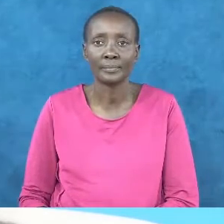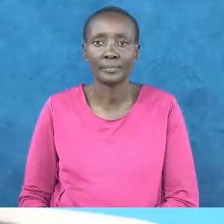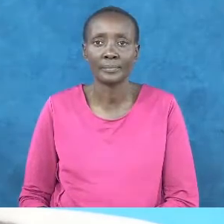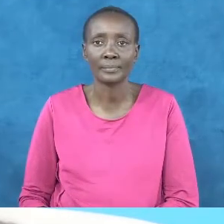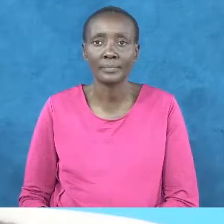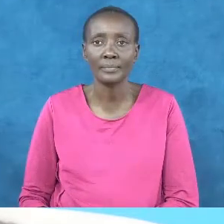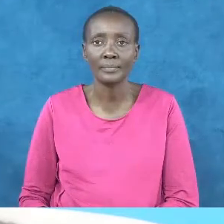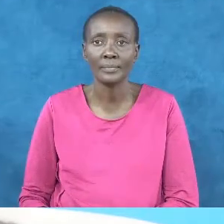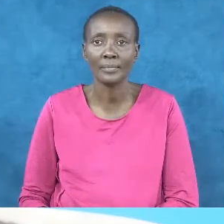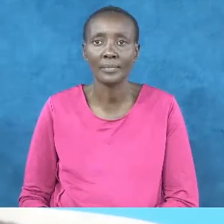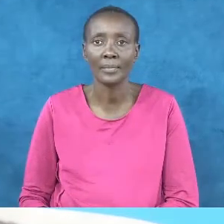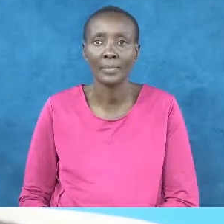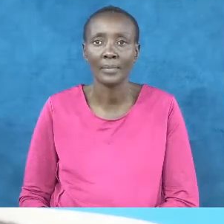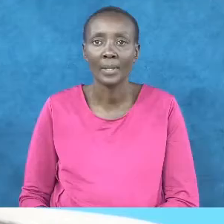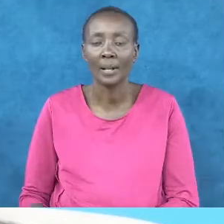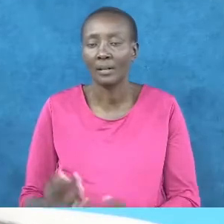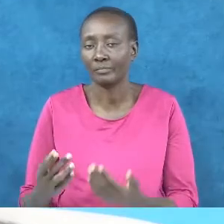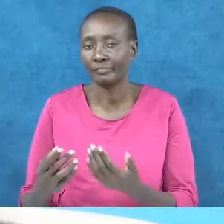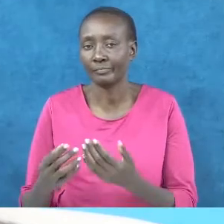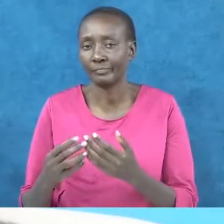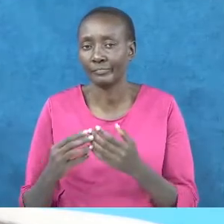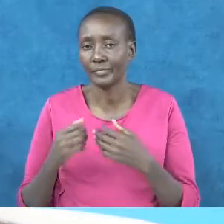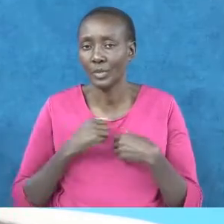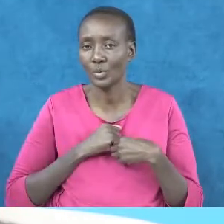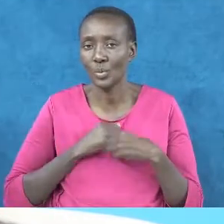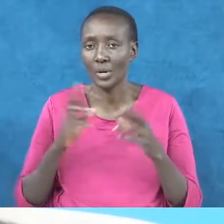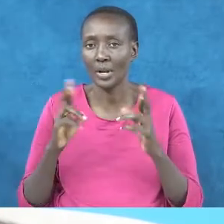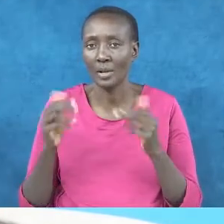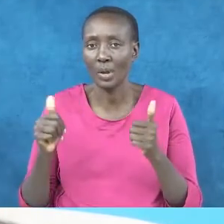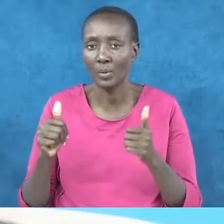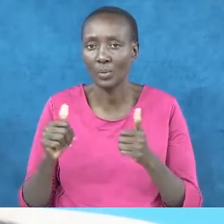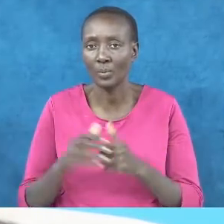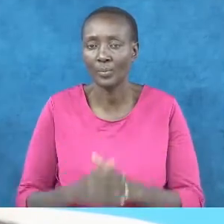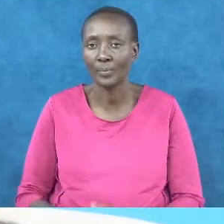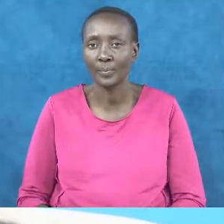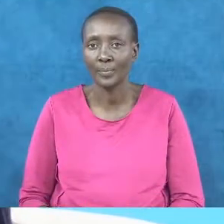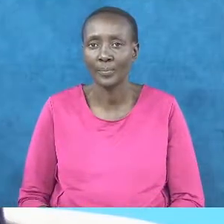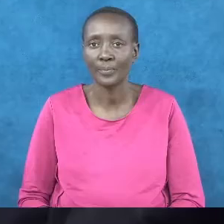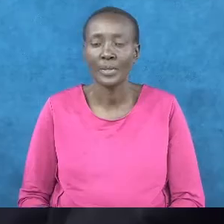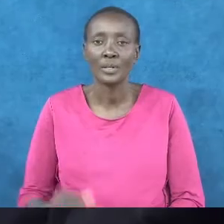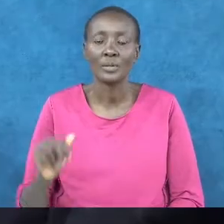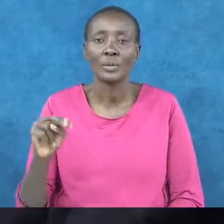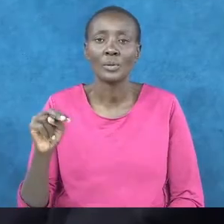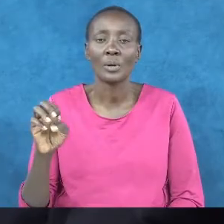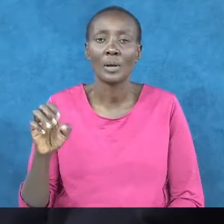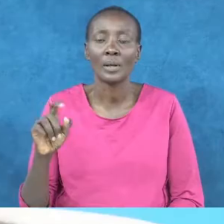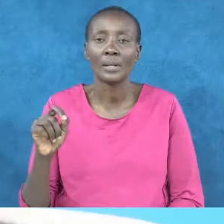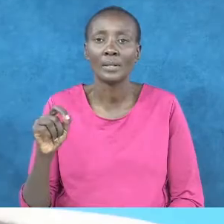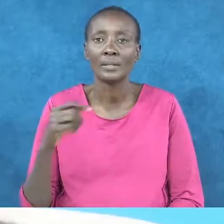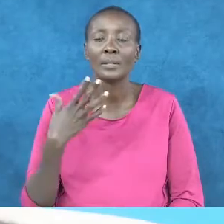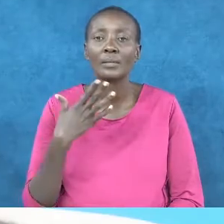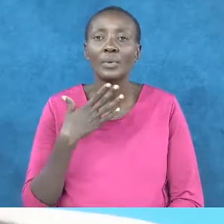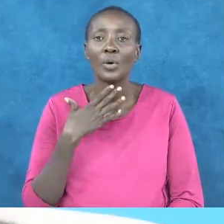But we'll be taking a look at that in just a short while. And so, Annette, let's just jump straight